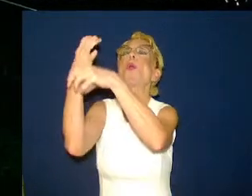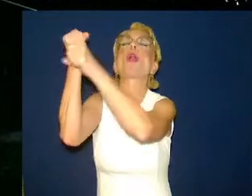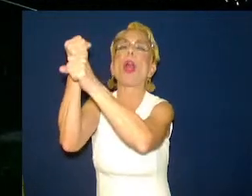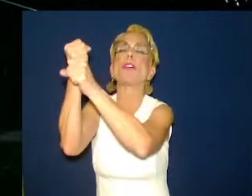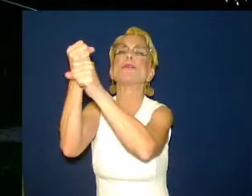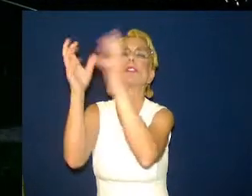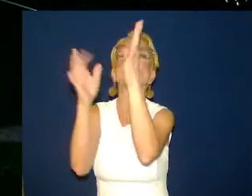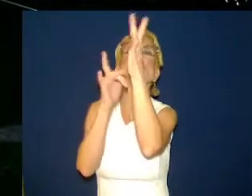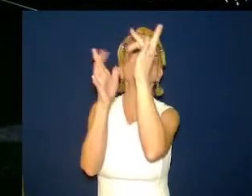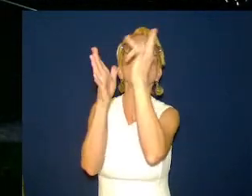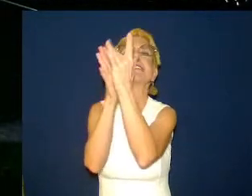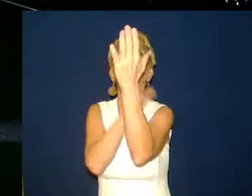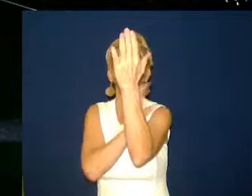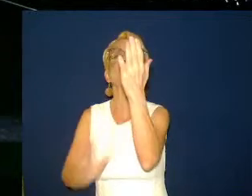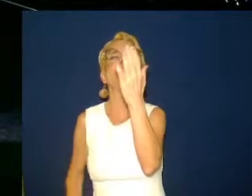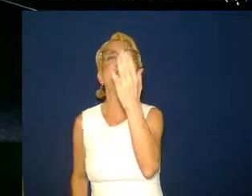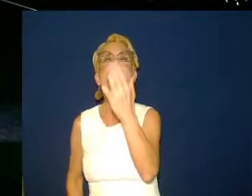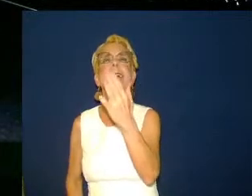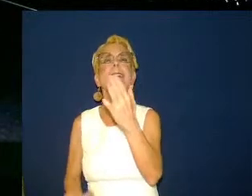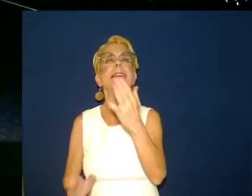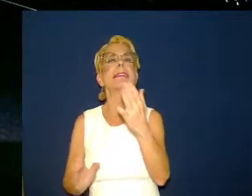faith. And as we look at these churches,